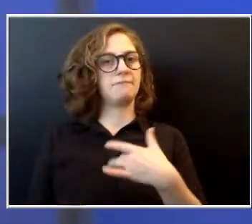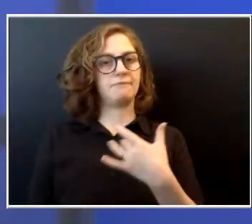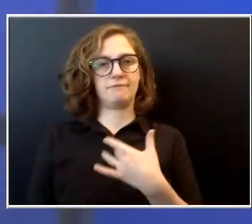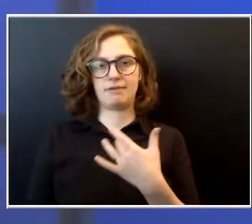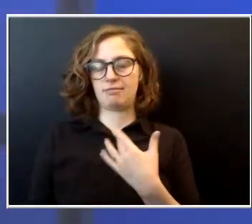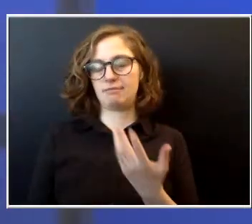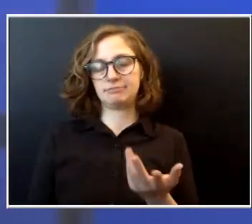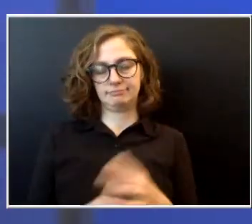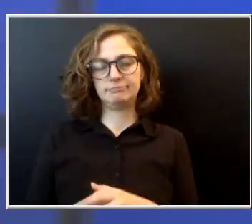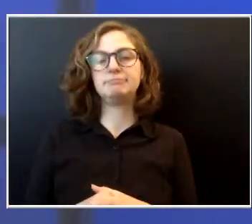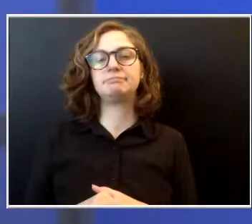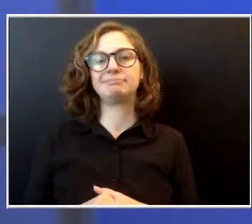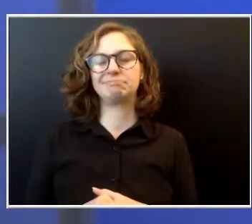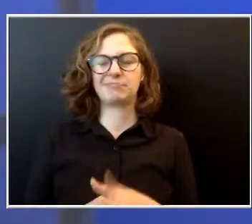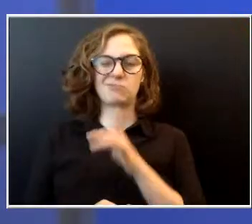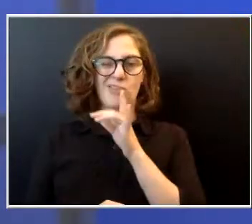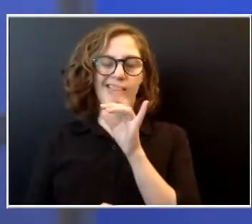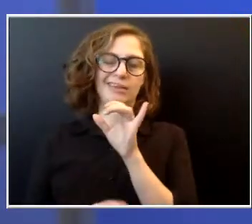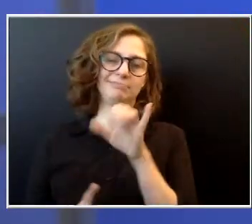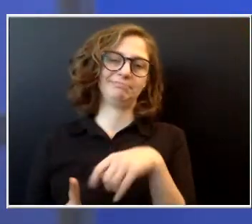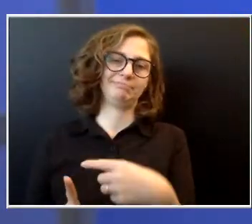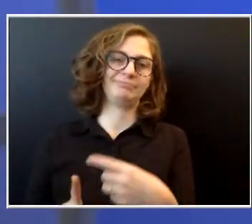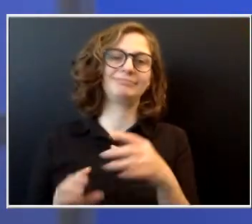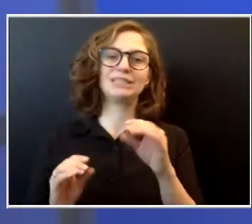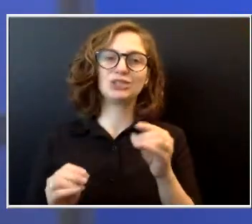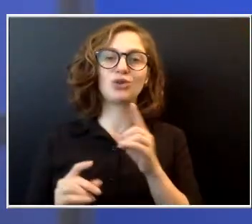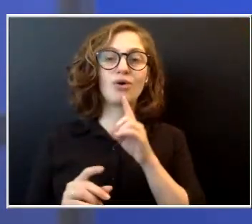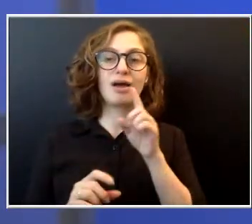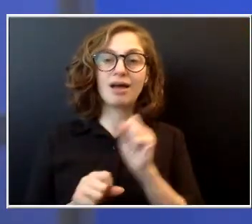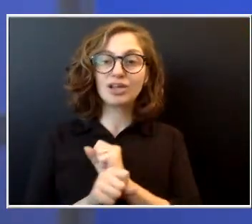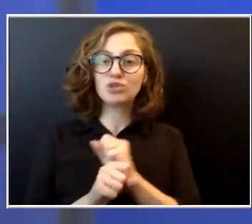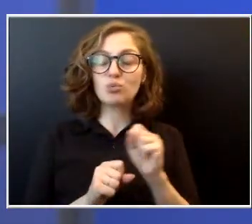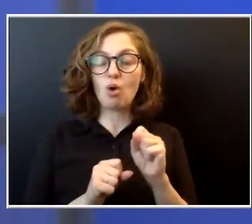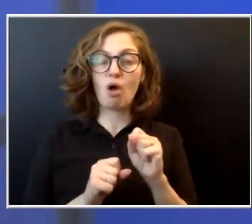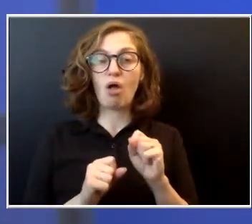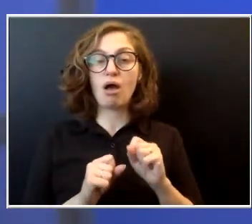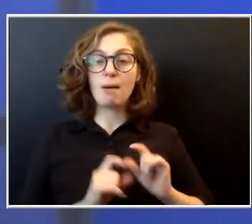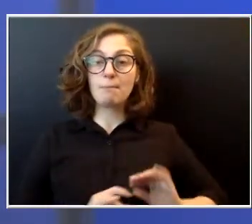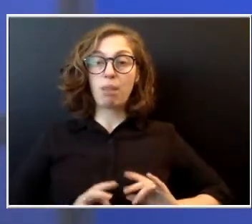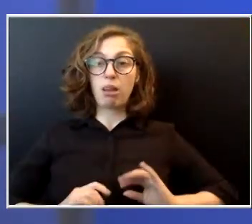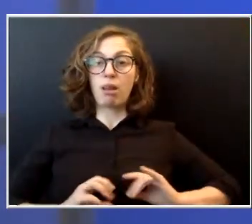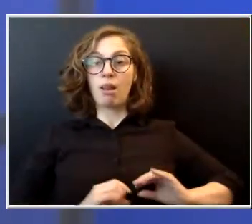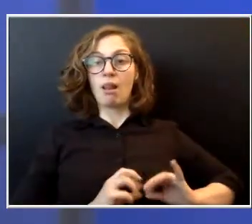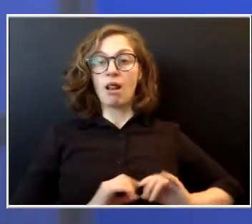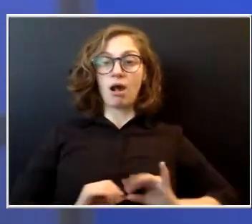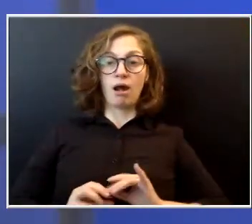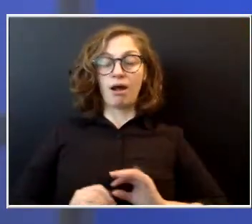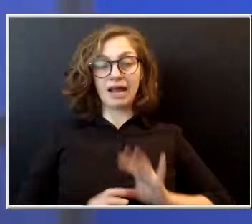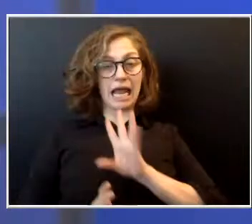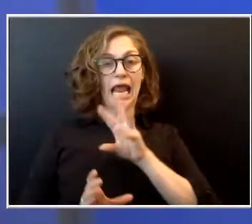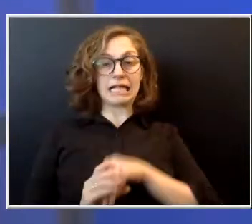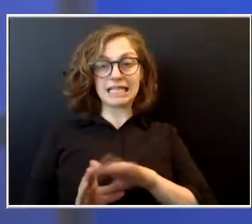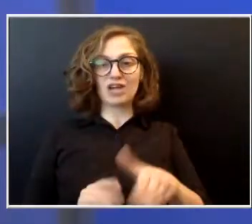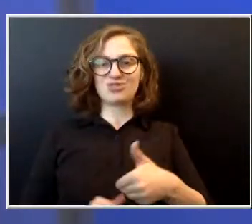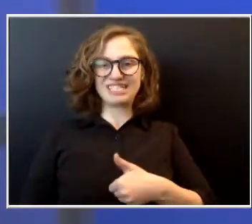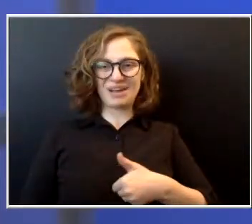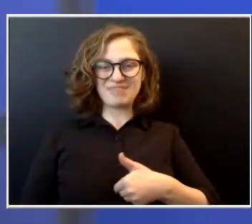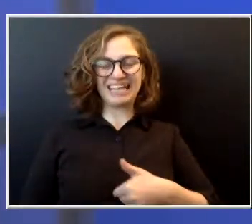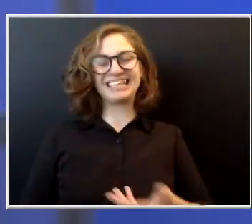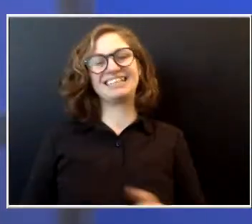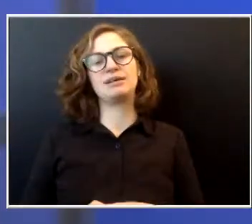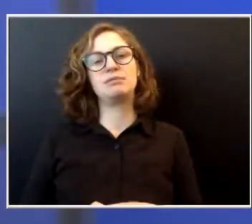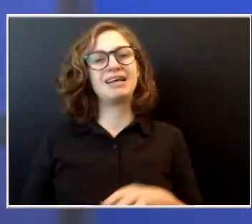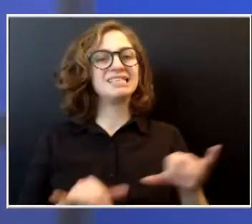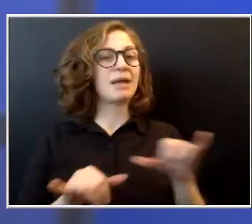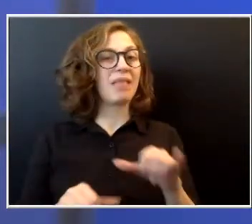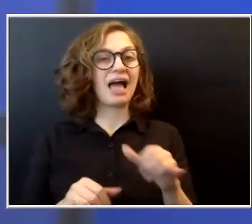that's really what it is. So there are no butterflies trapped in there, I hope. It's just the sensation of the same way, like if you're about to get on a roller coaster, you're